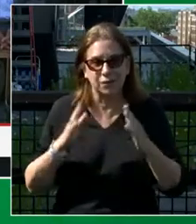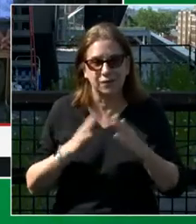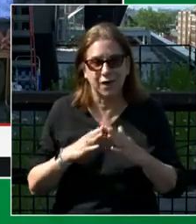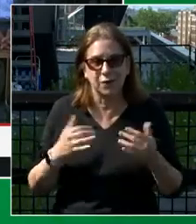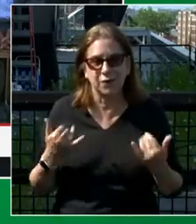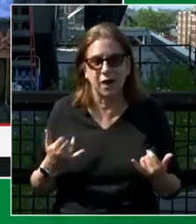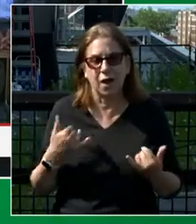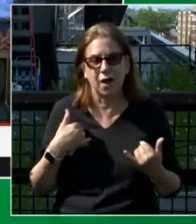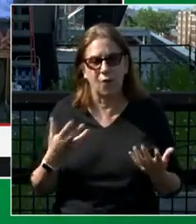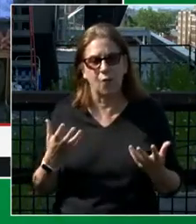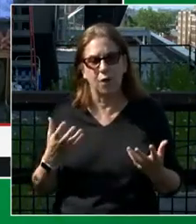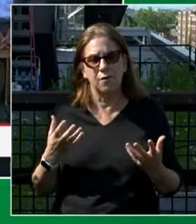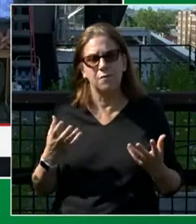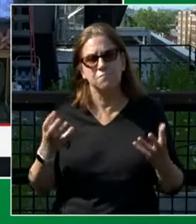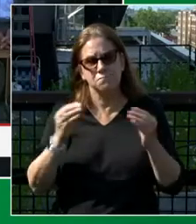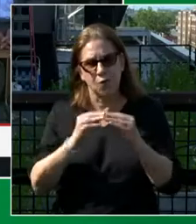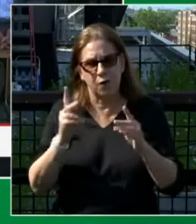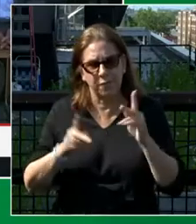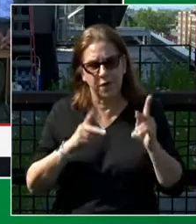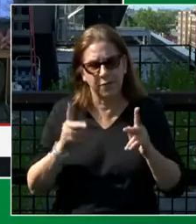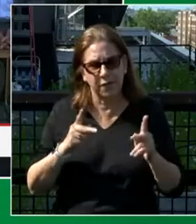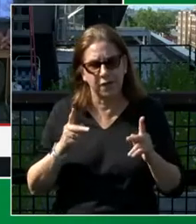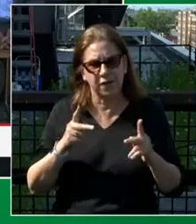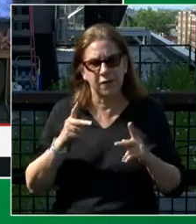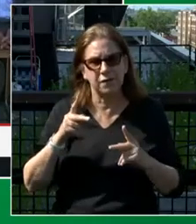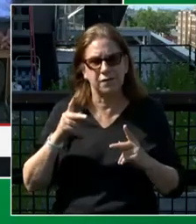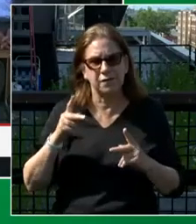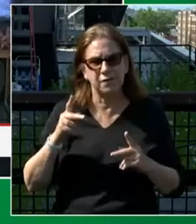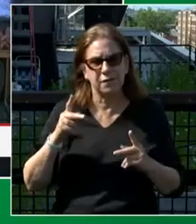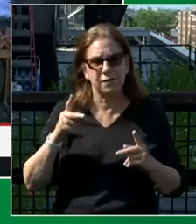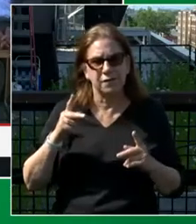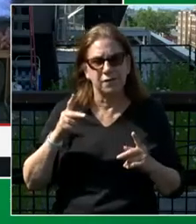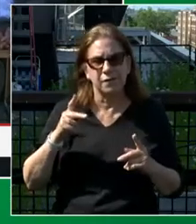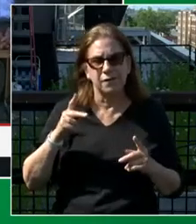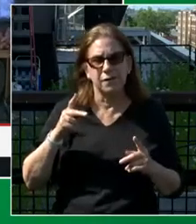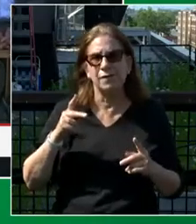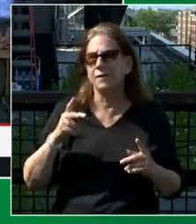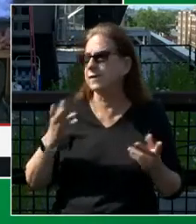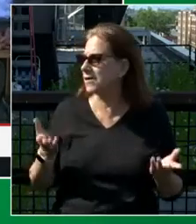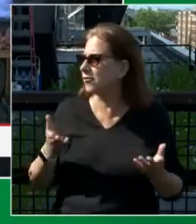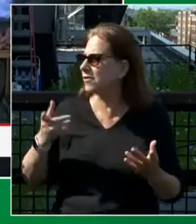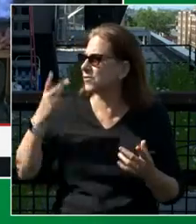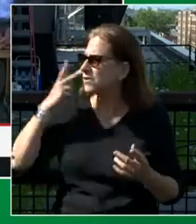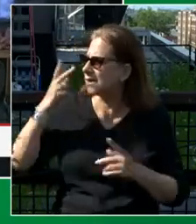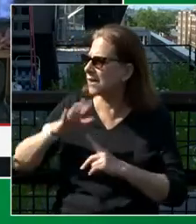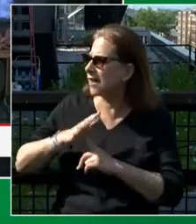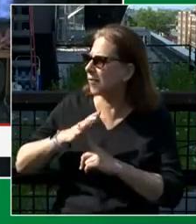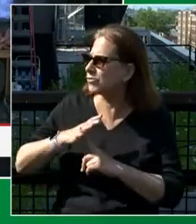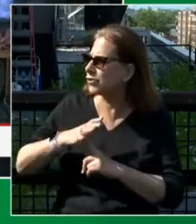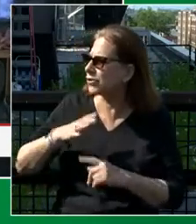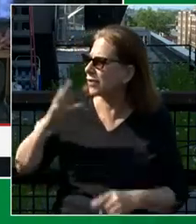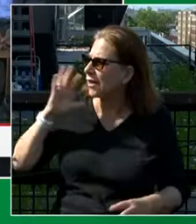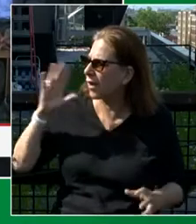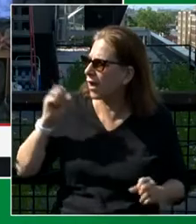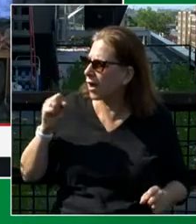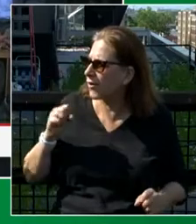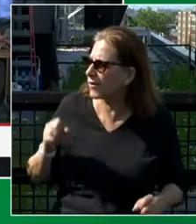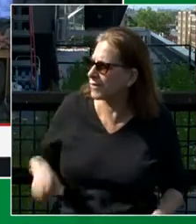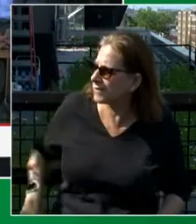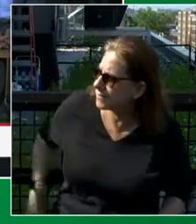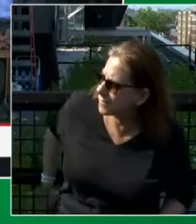well. We'll just wait for that flyover to happen. We want others to come back as well, maybe not by helicopter, but